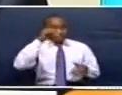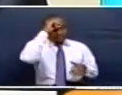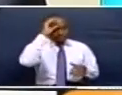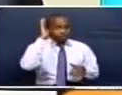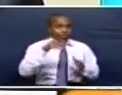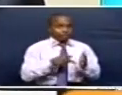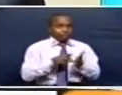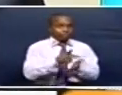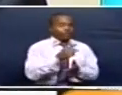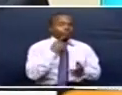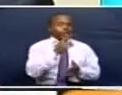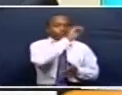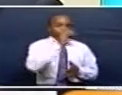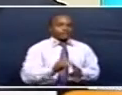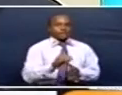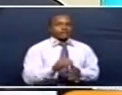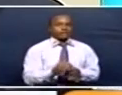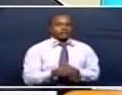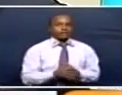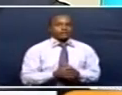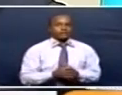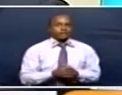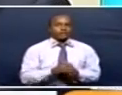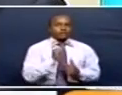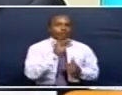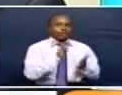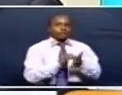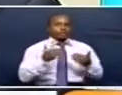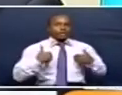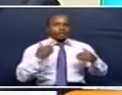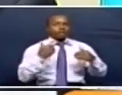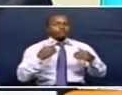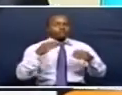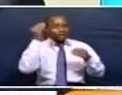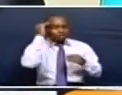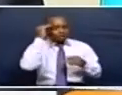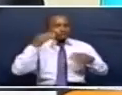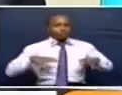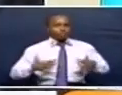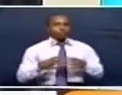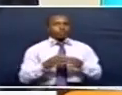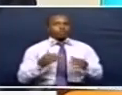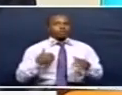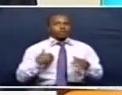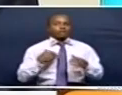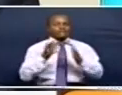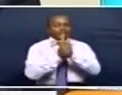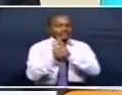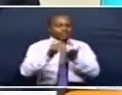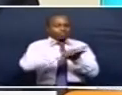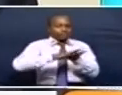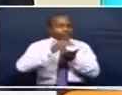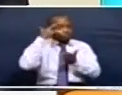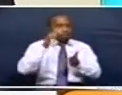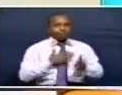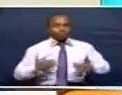you 100%, like what they did in Singapore. Yeah. So that we can have educated people, so we can create a skill base for people to be